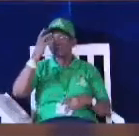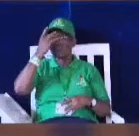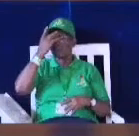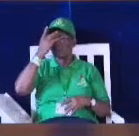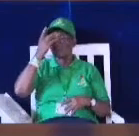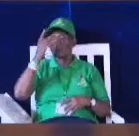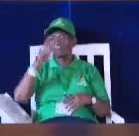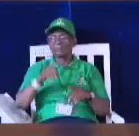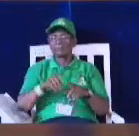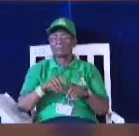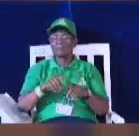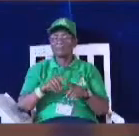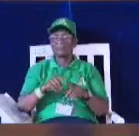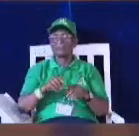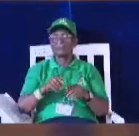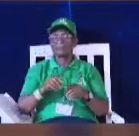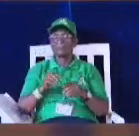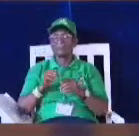As Apostle Paul